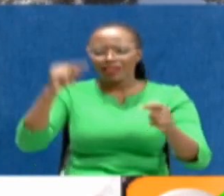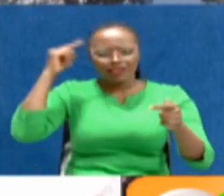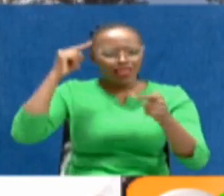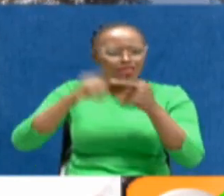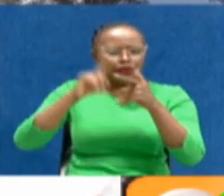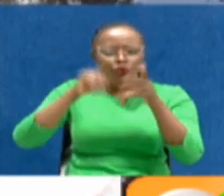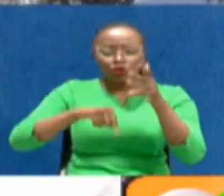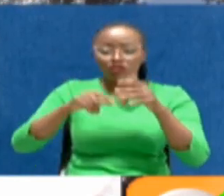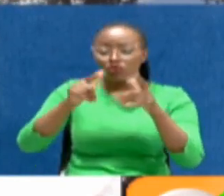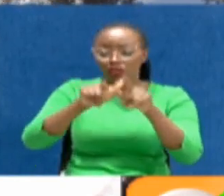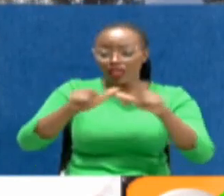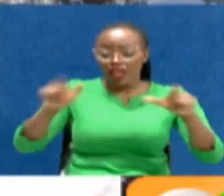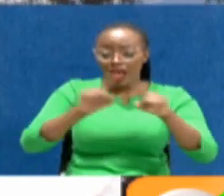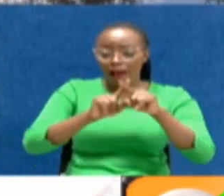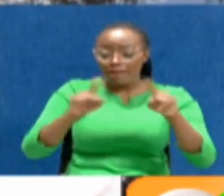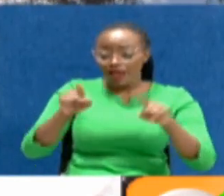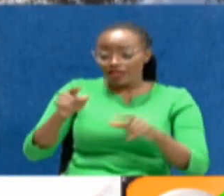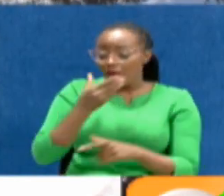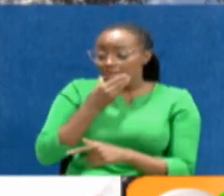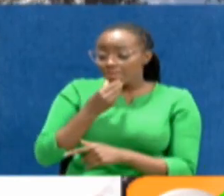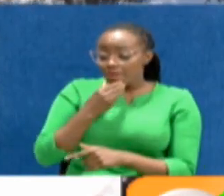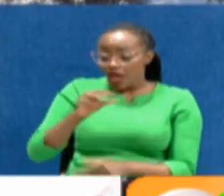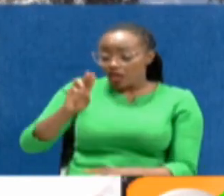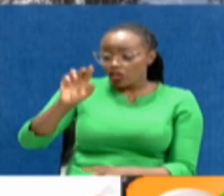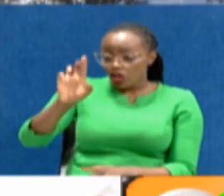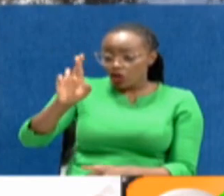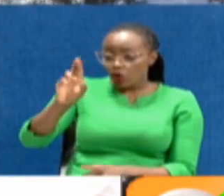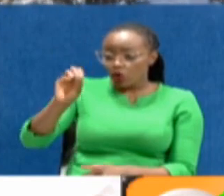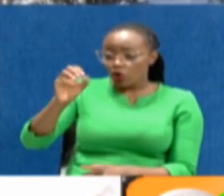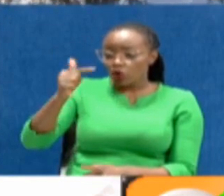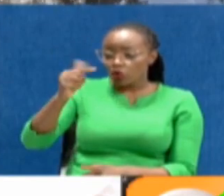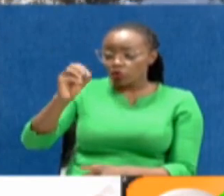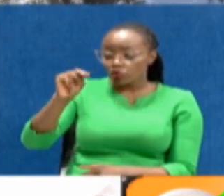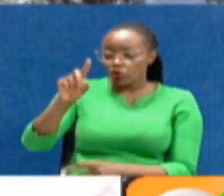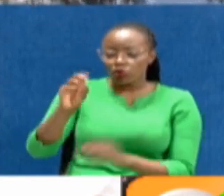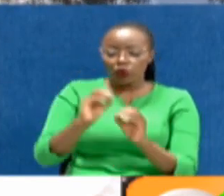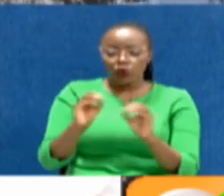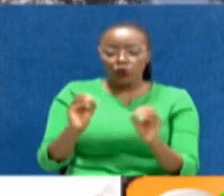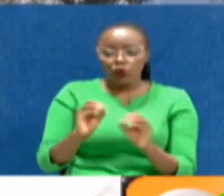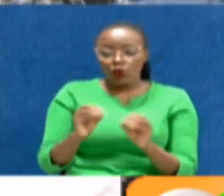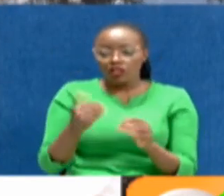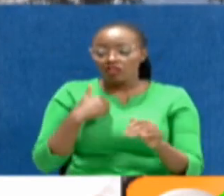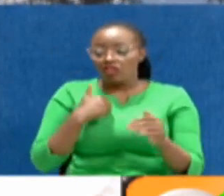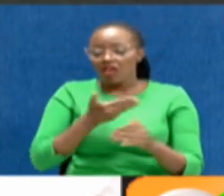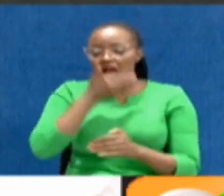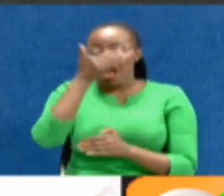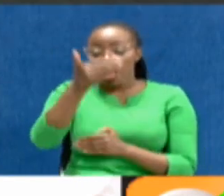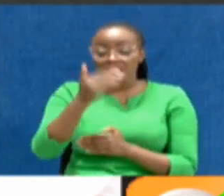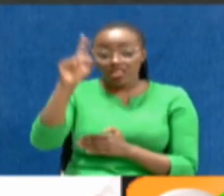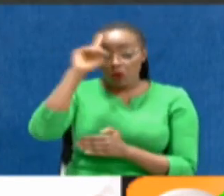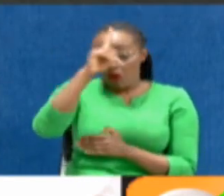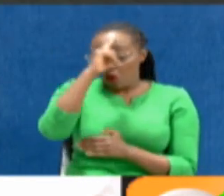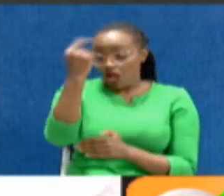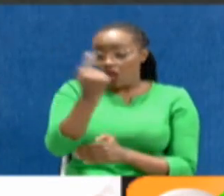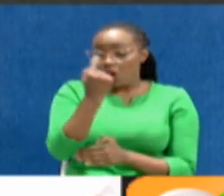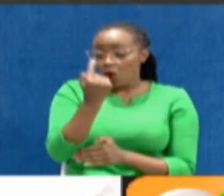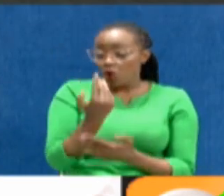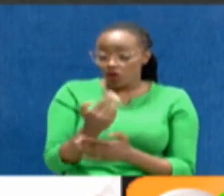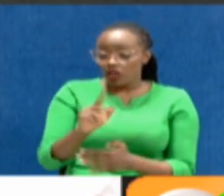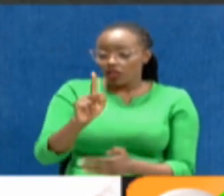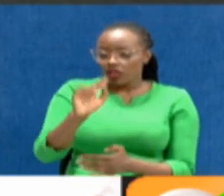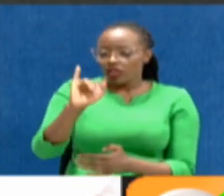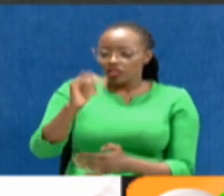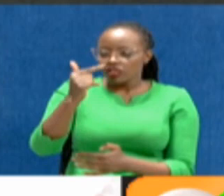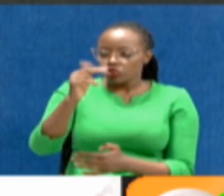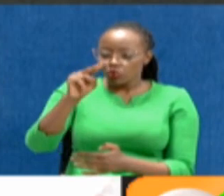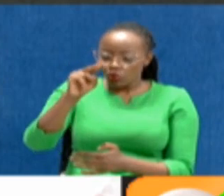land. But the late Lotodo was not forthcoming with answers, only dancing around a vague answer. Kitui asking Lotodo the